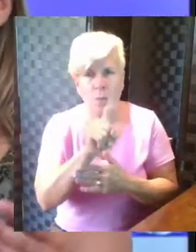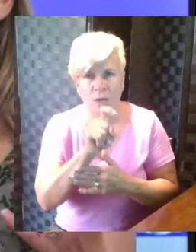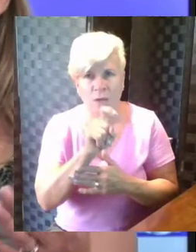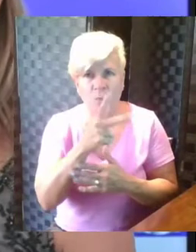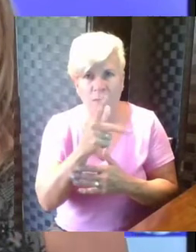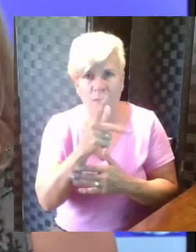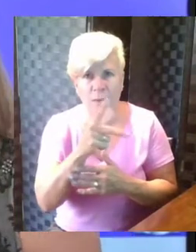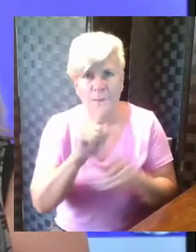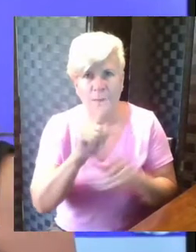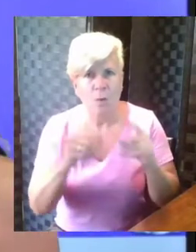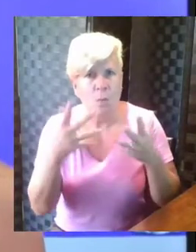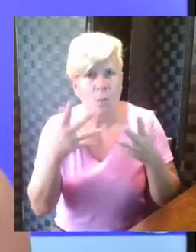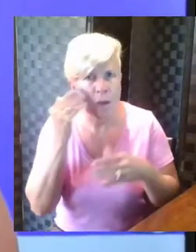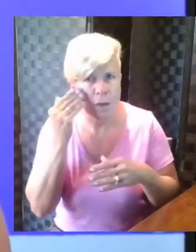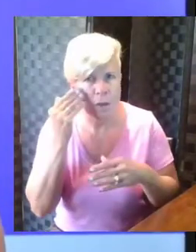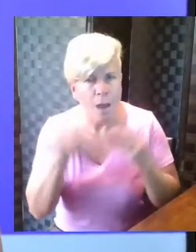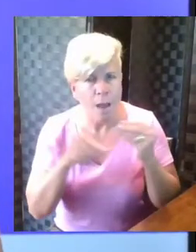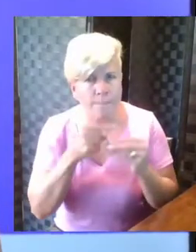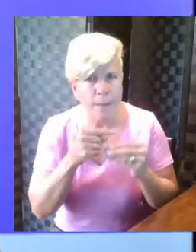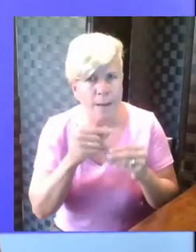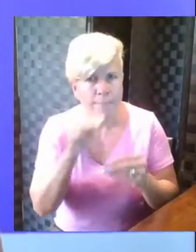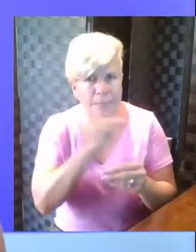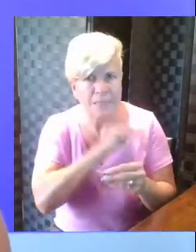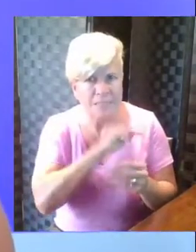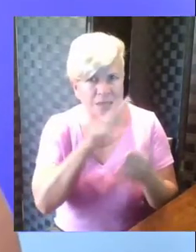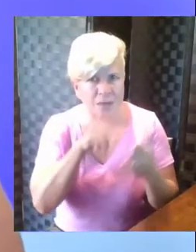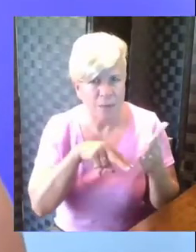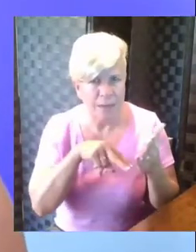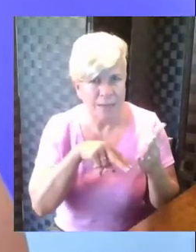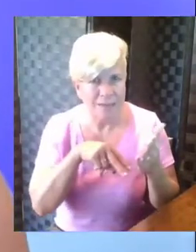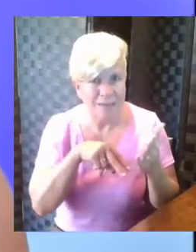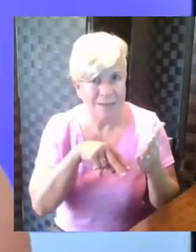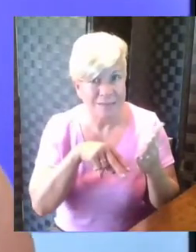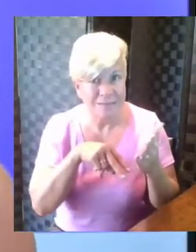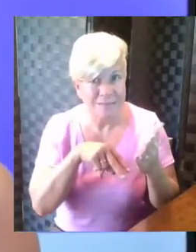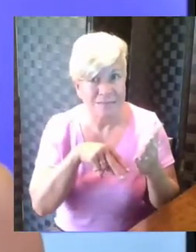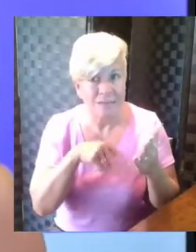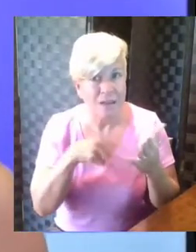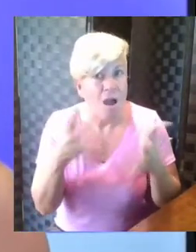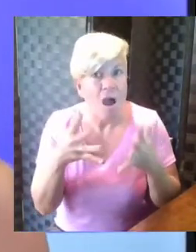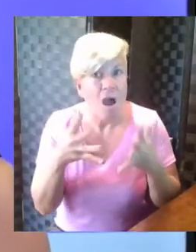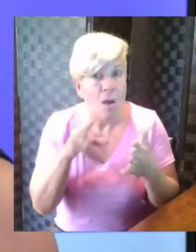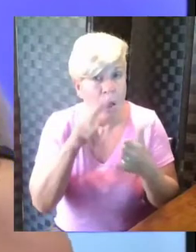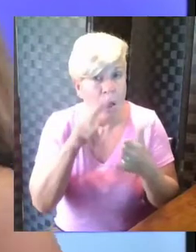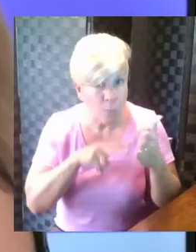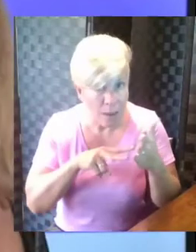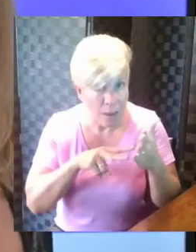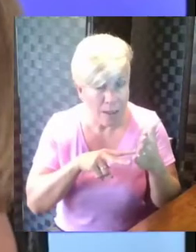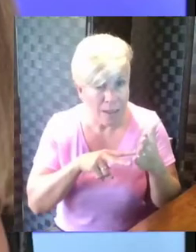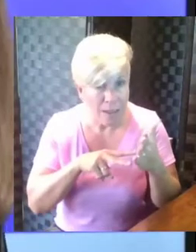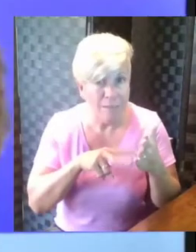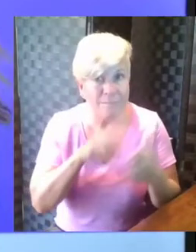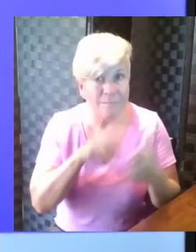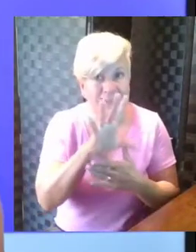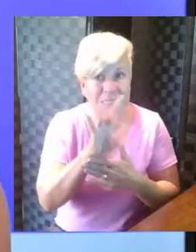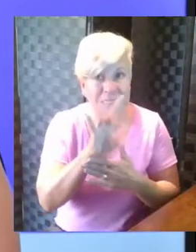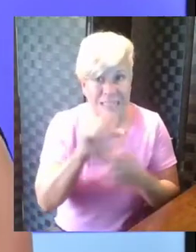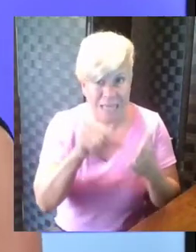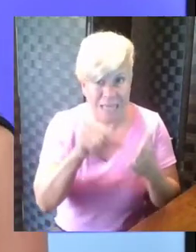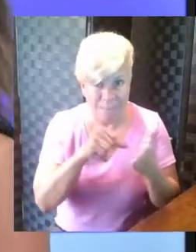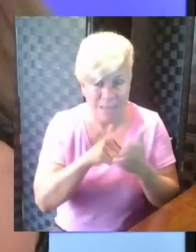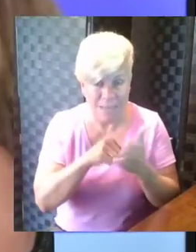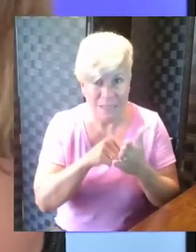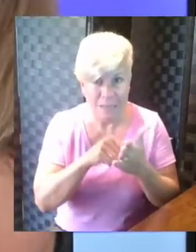pages. But what do we already know about what Mackenzie has read? That's right, she already read 58